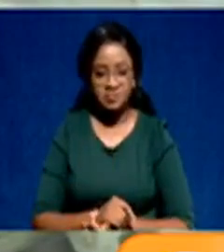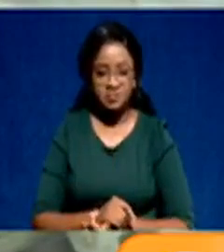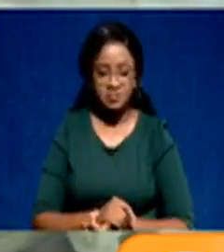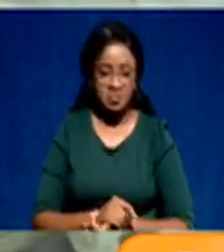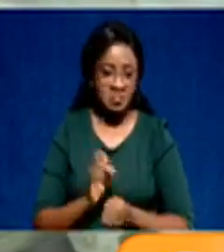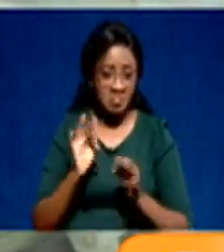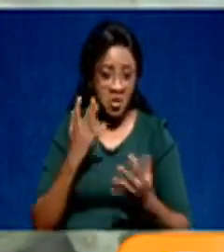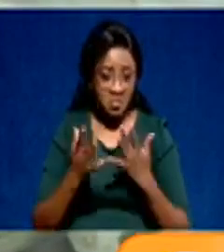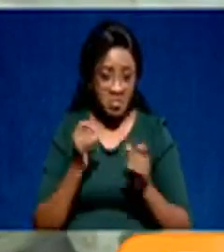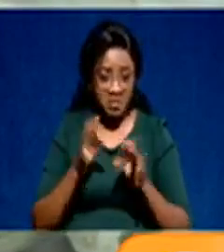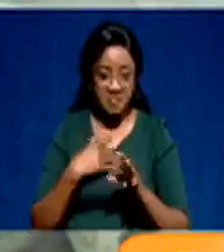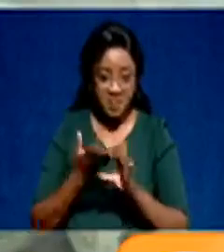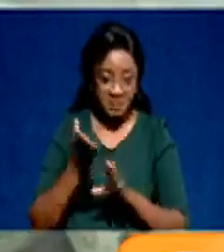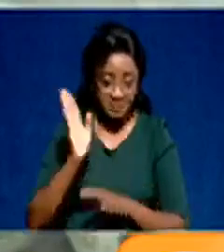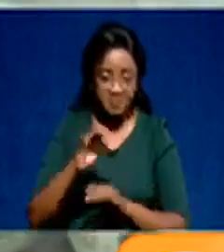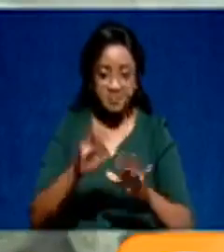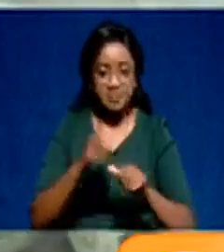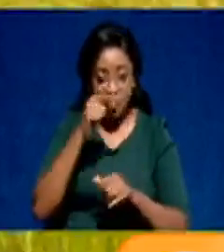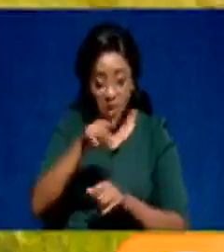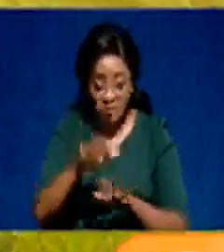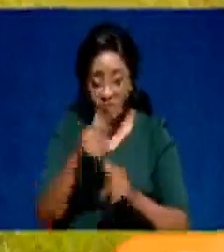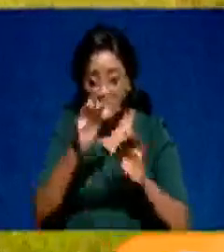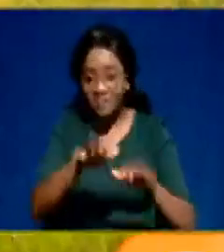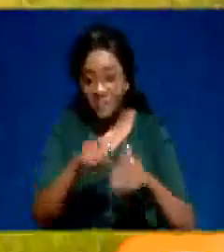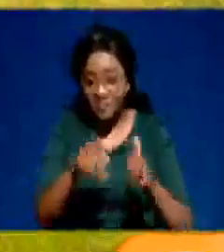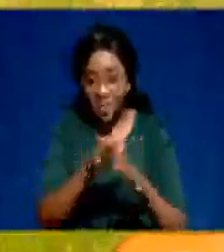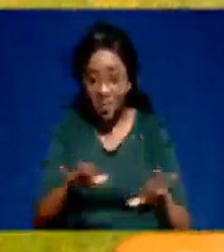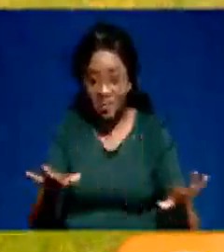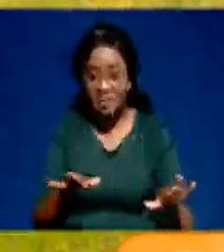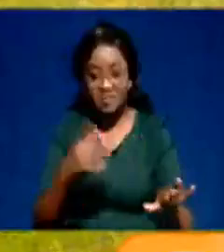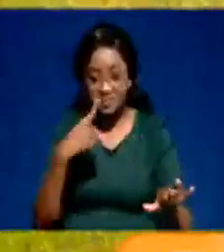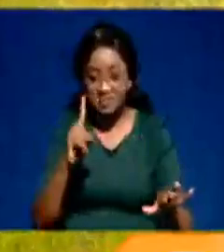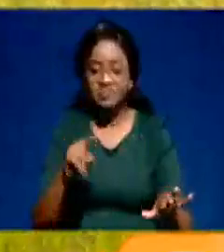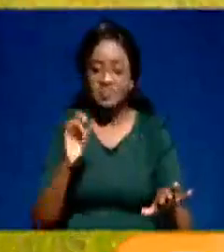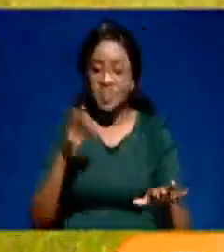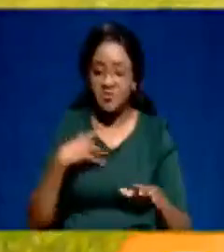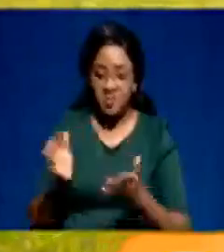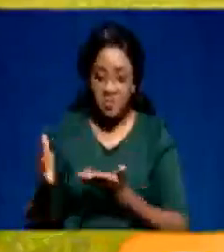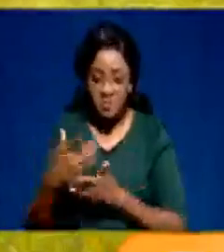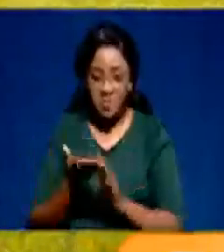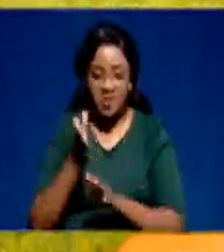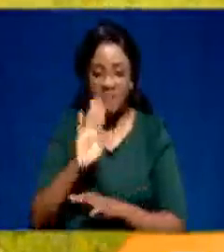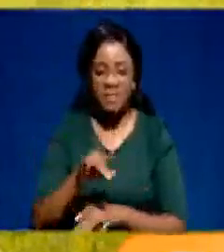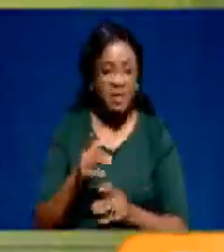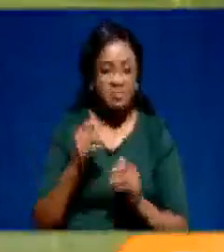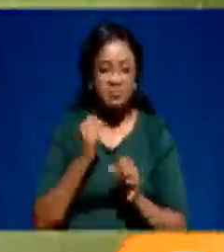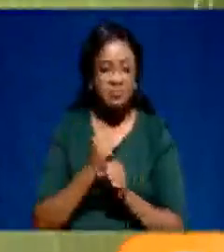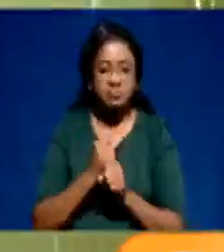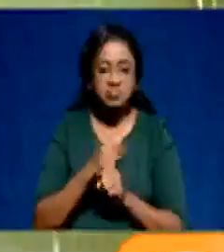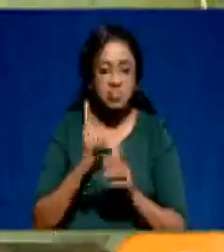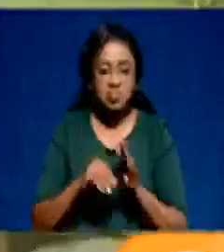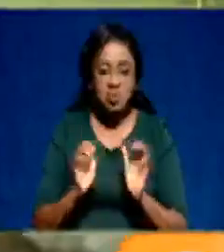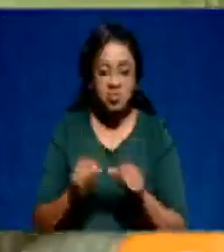what if I take it back to the farm? Because it came from the farm. And if we take it back to the farm, what would happen?